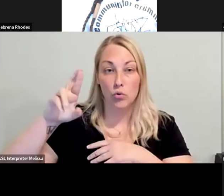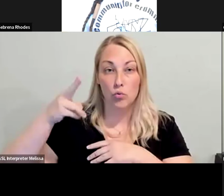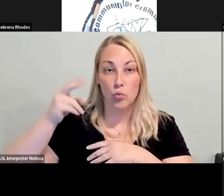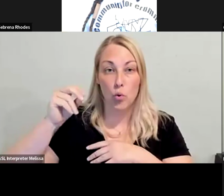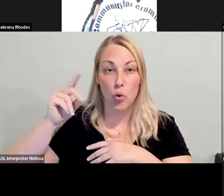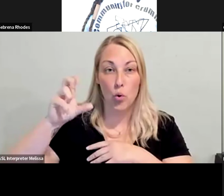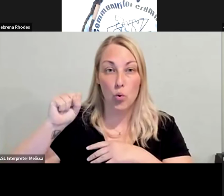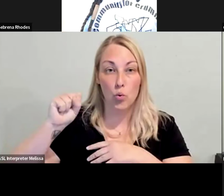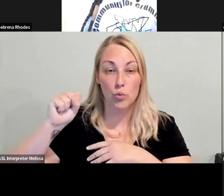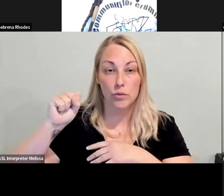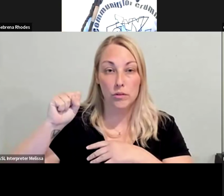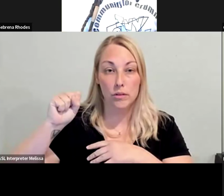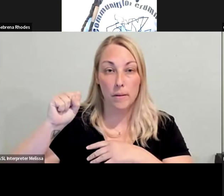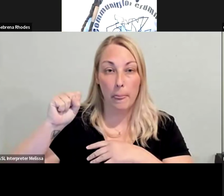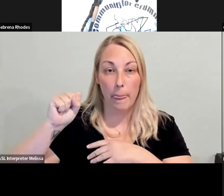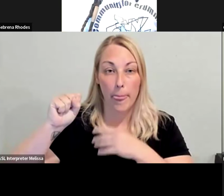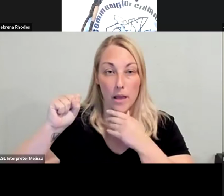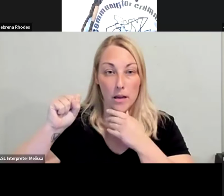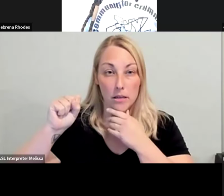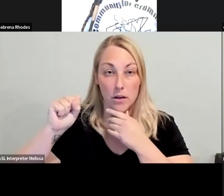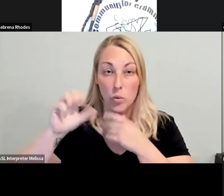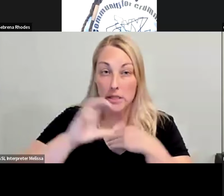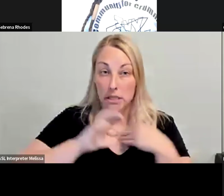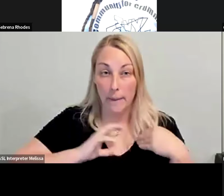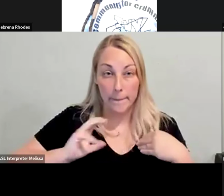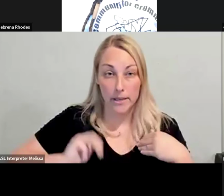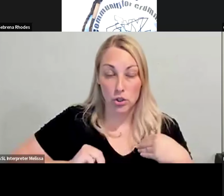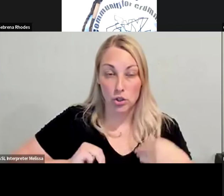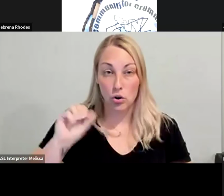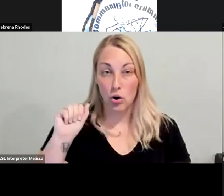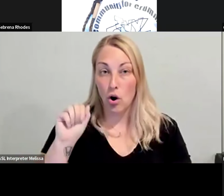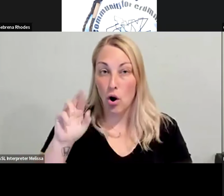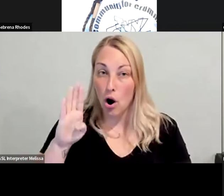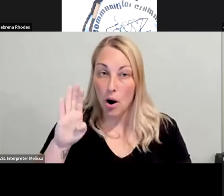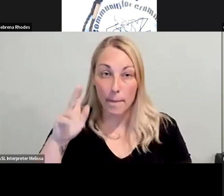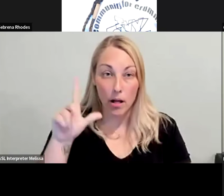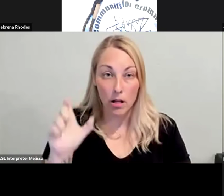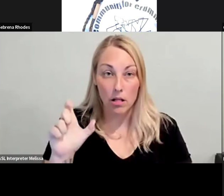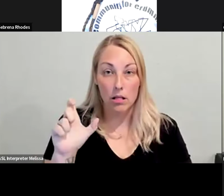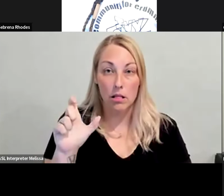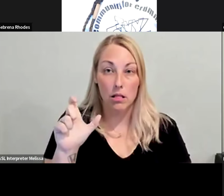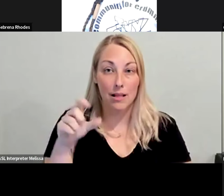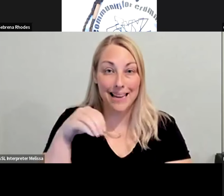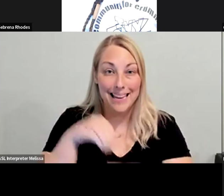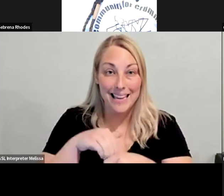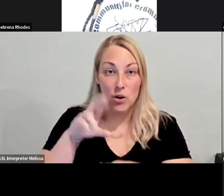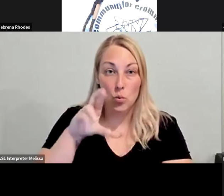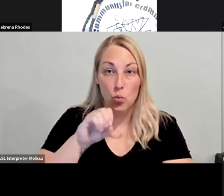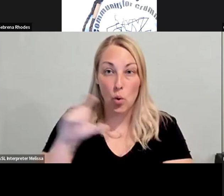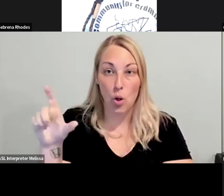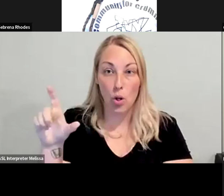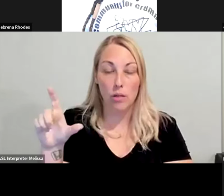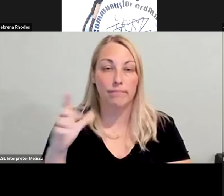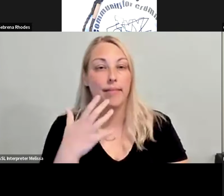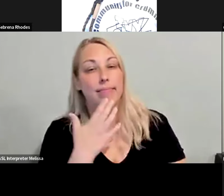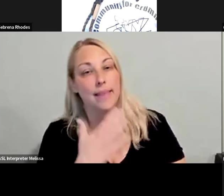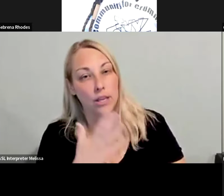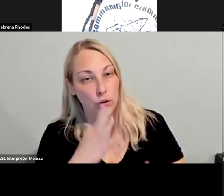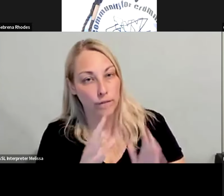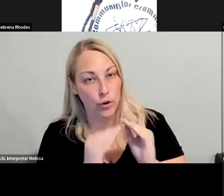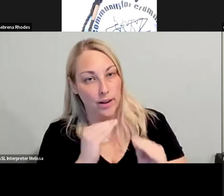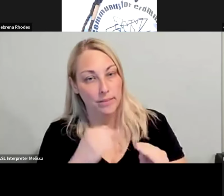was that, Commissioner Rhodes? was Commissioner Arbuckle in roll call, and is he? Oh, thank you for correcting me. You